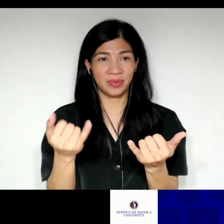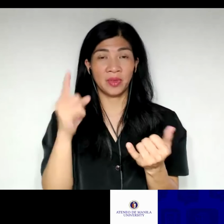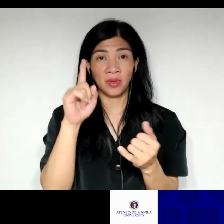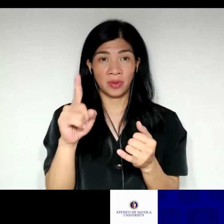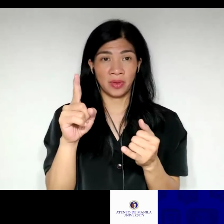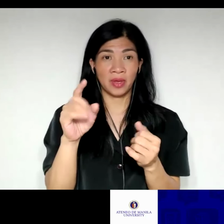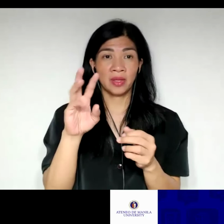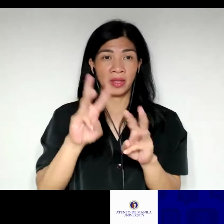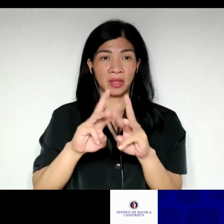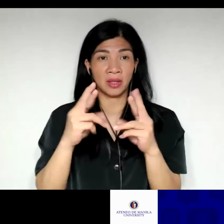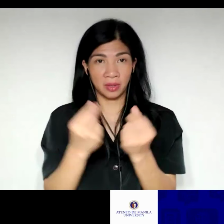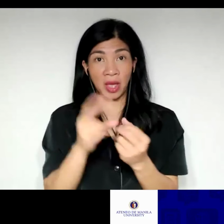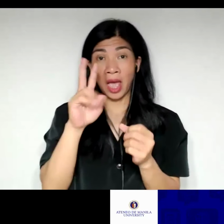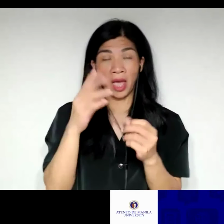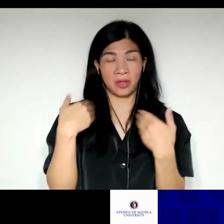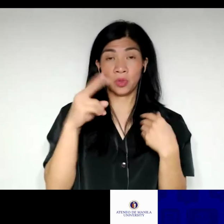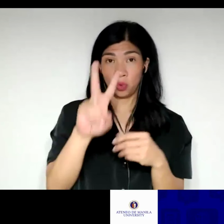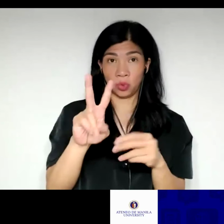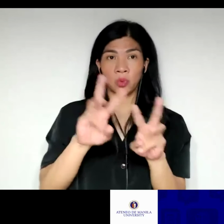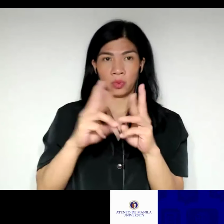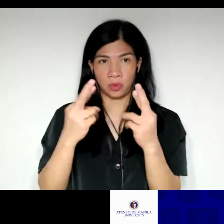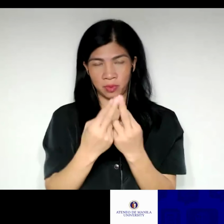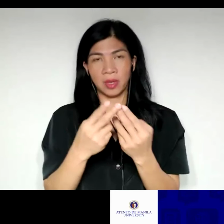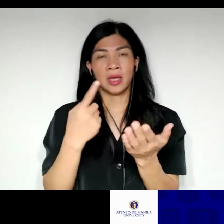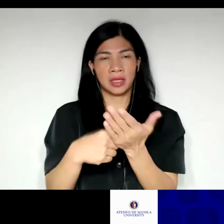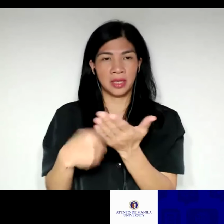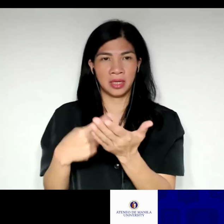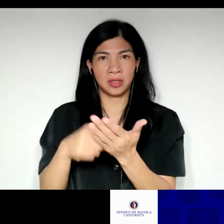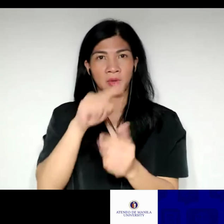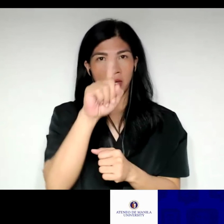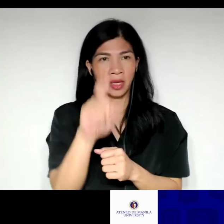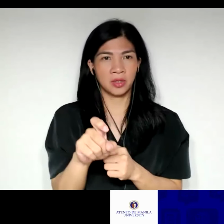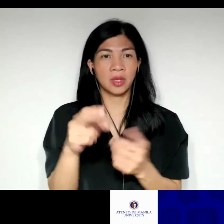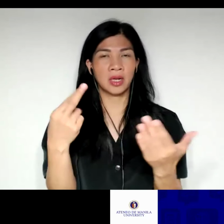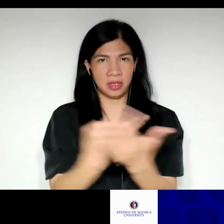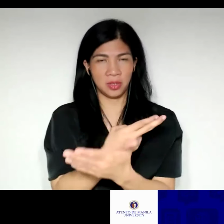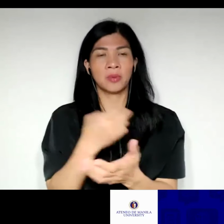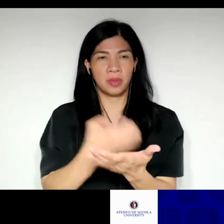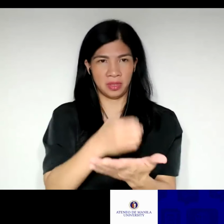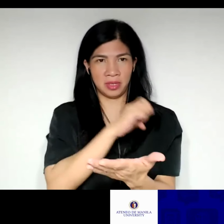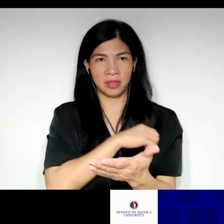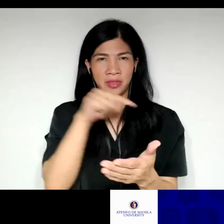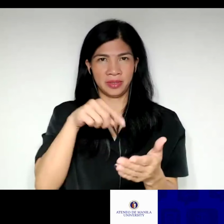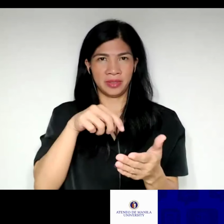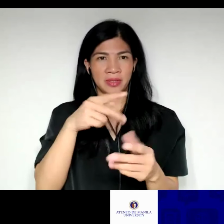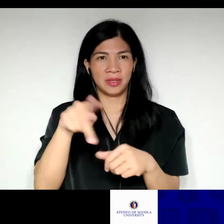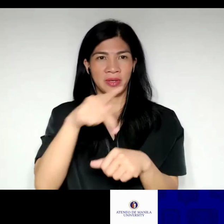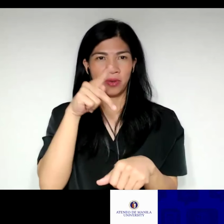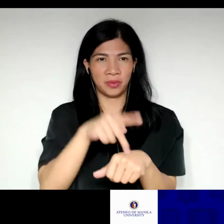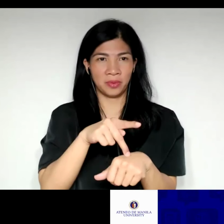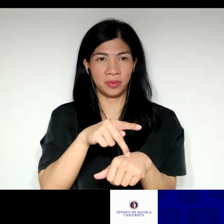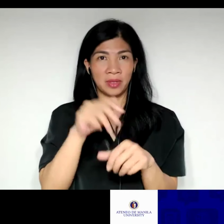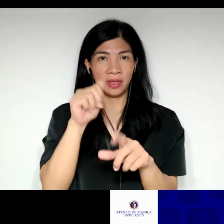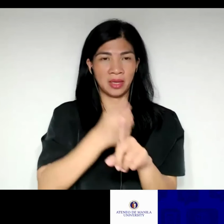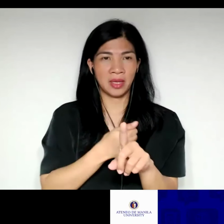our webinars, actually two of our webinars, will actually be dealing with the question on renewable energy in the Philippines. So that's our